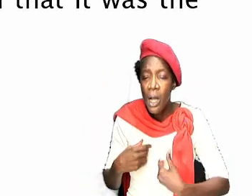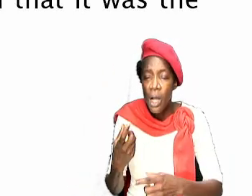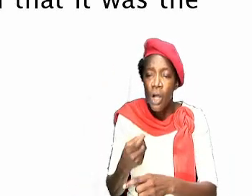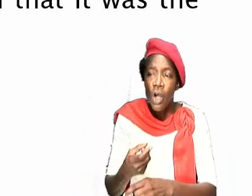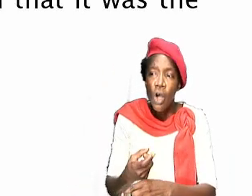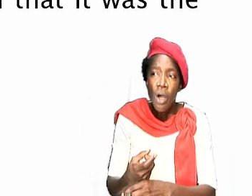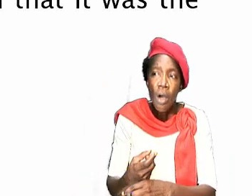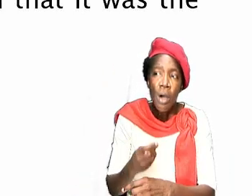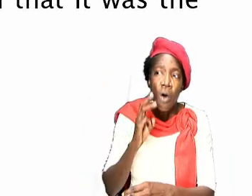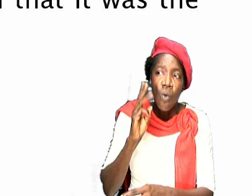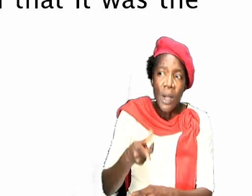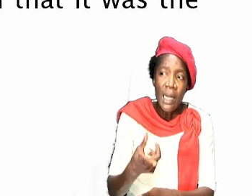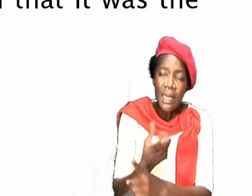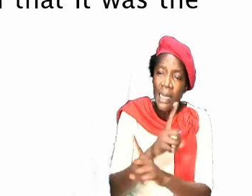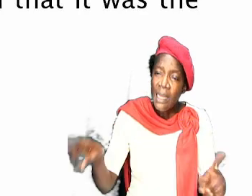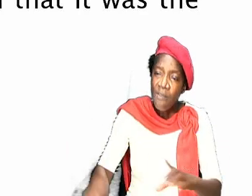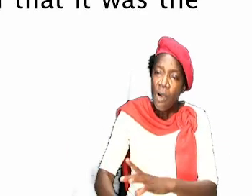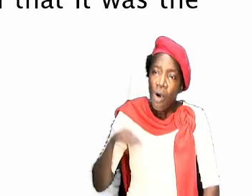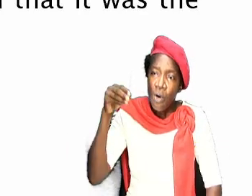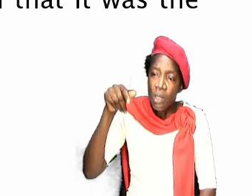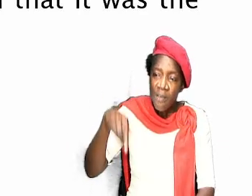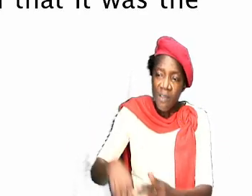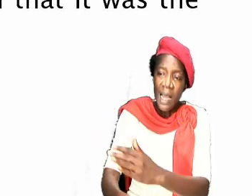hand of this